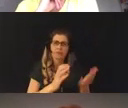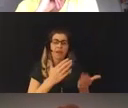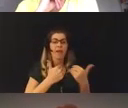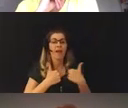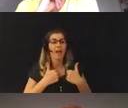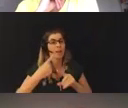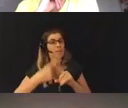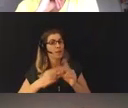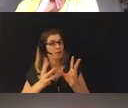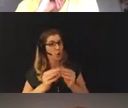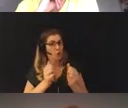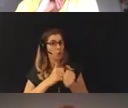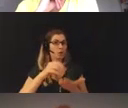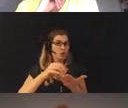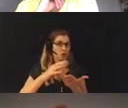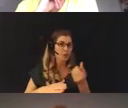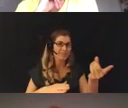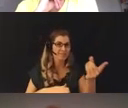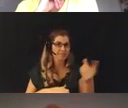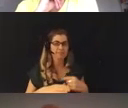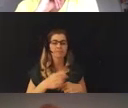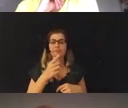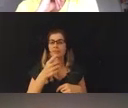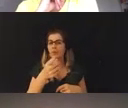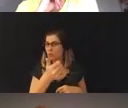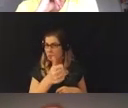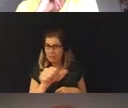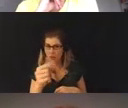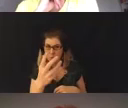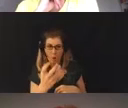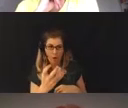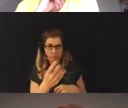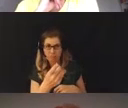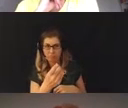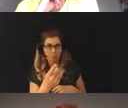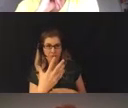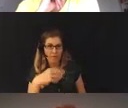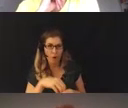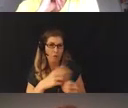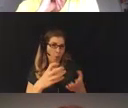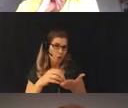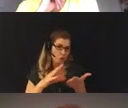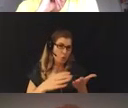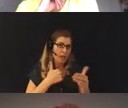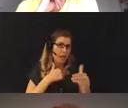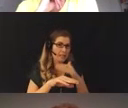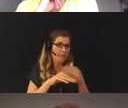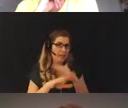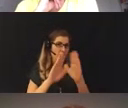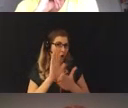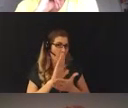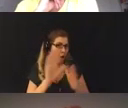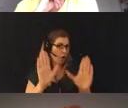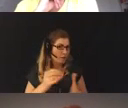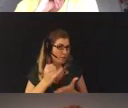for our students. Shameless plug, if anyone's interested, hit me up. I'd love to feature your work and have my students have access to awesome artists. Right, but we